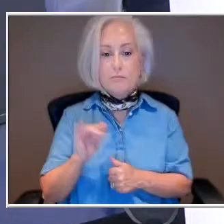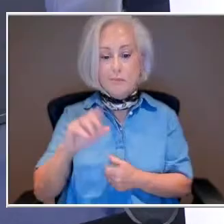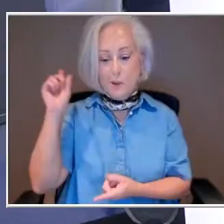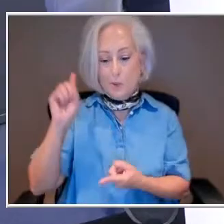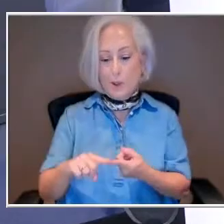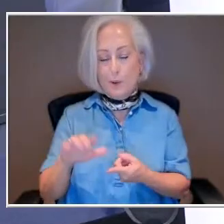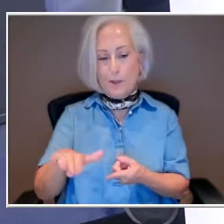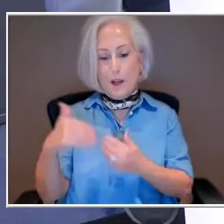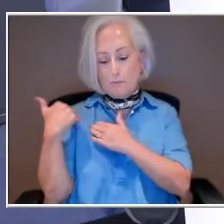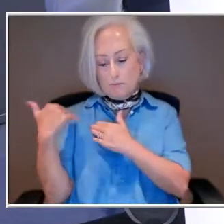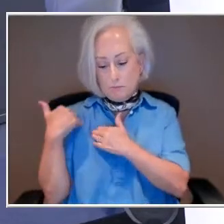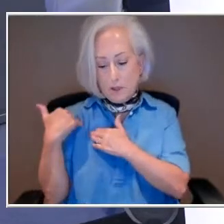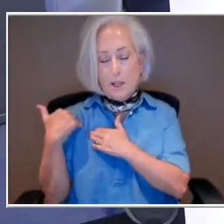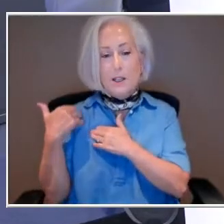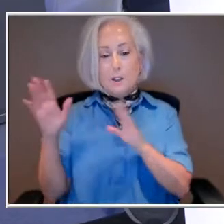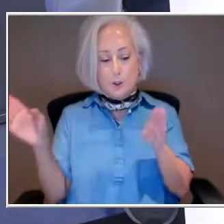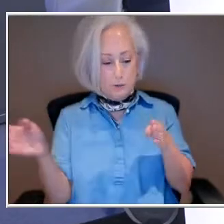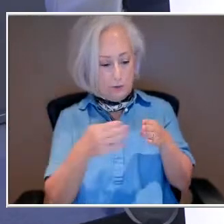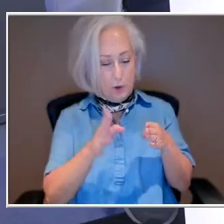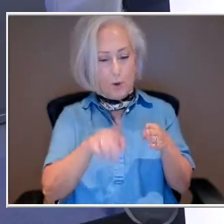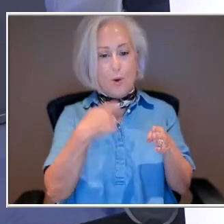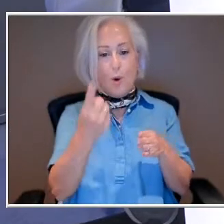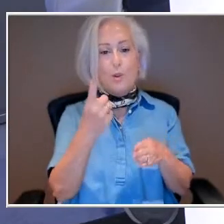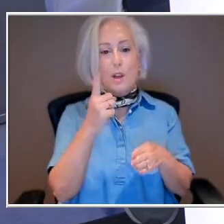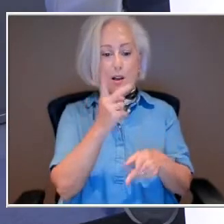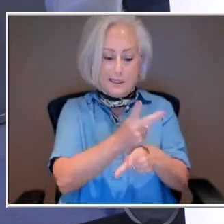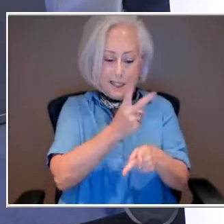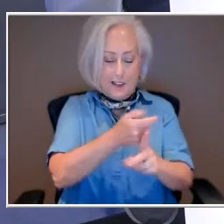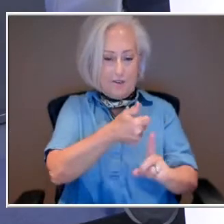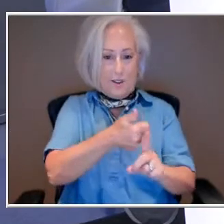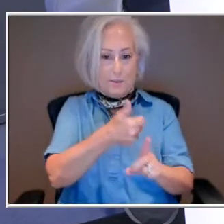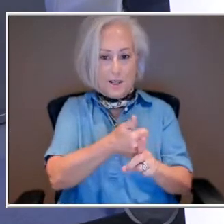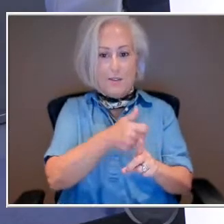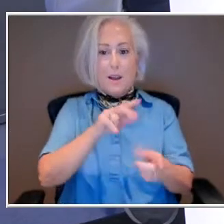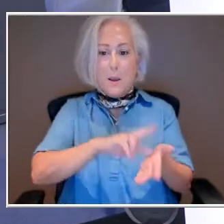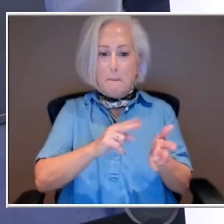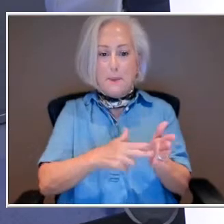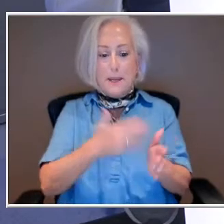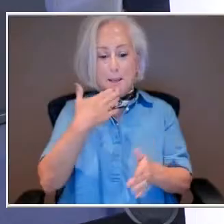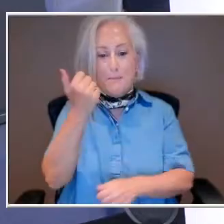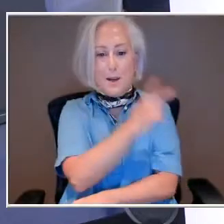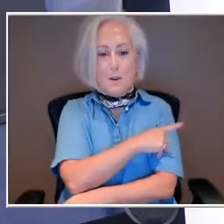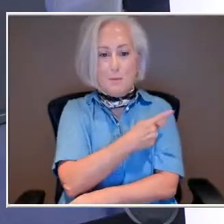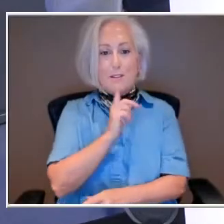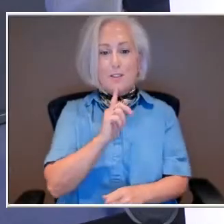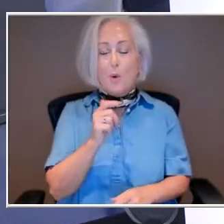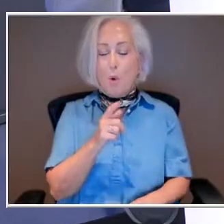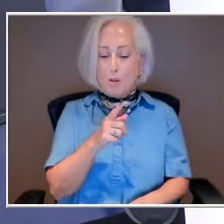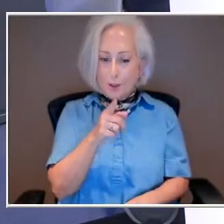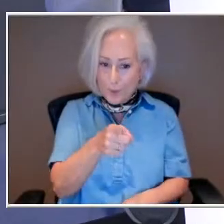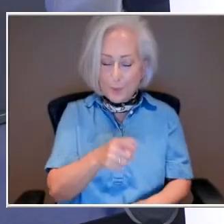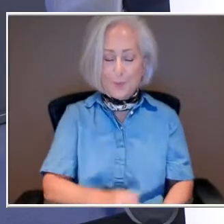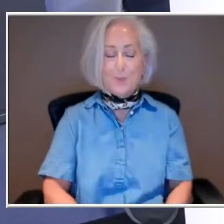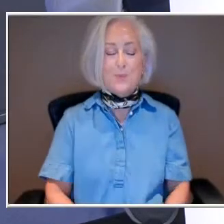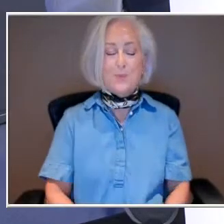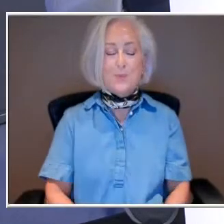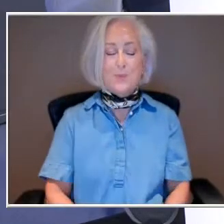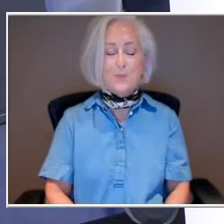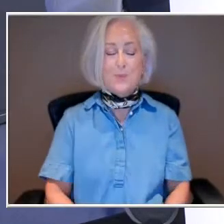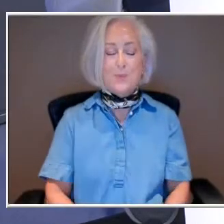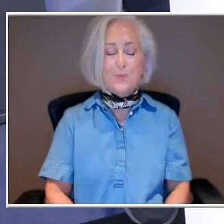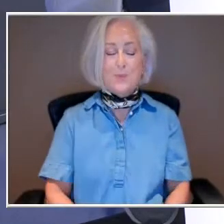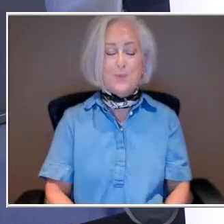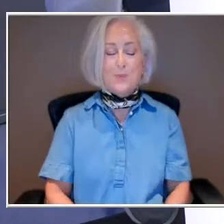get down to taking care of themselves, which makes them a better patient for you to care for. That's right. So, Dr. Lai, you